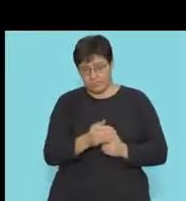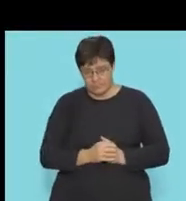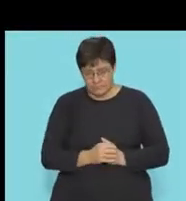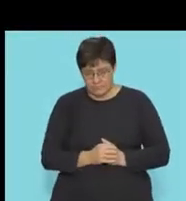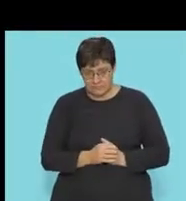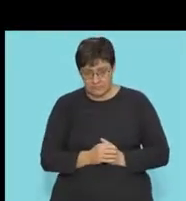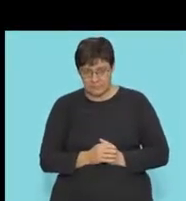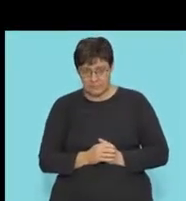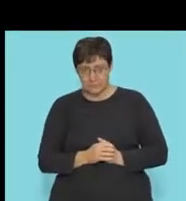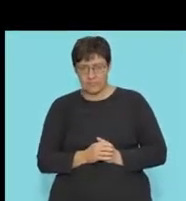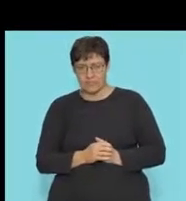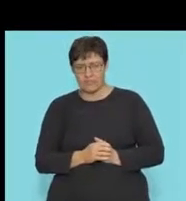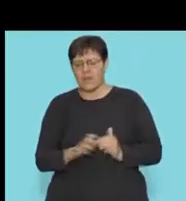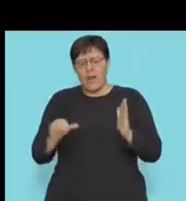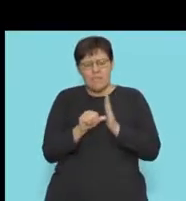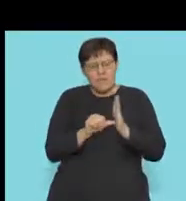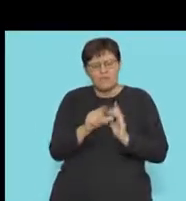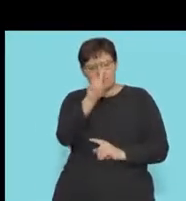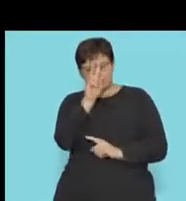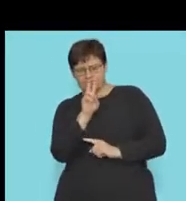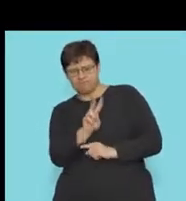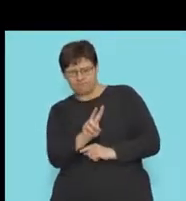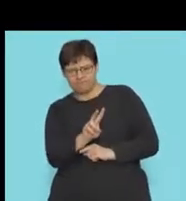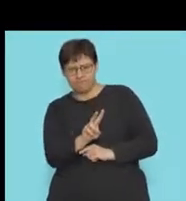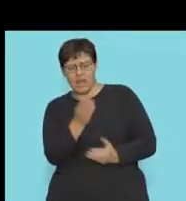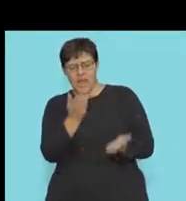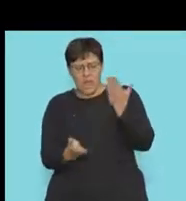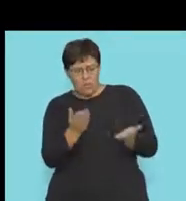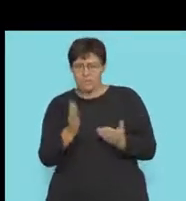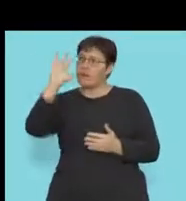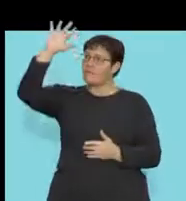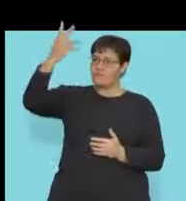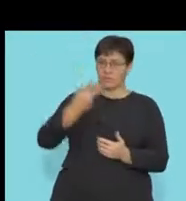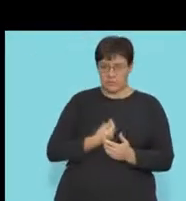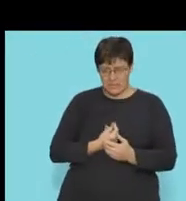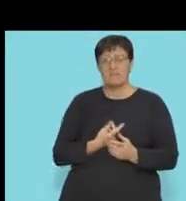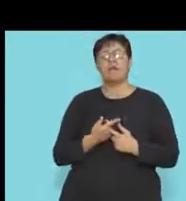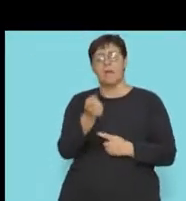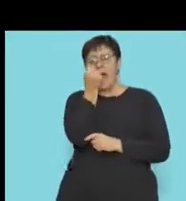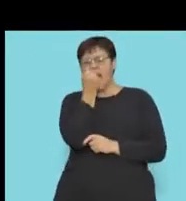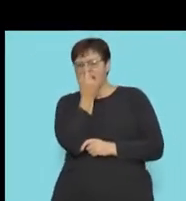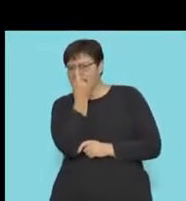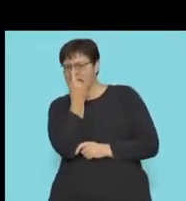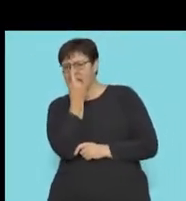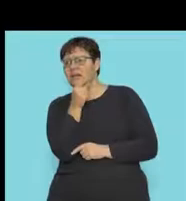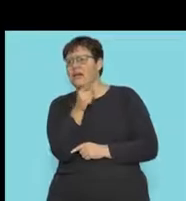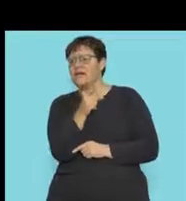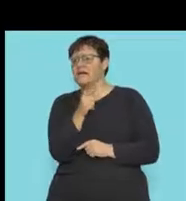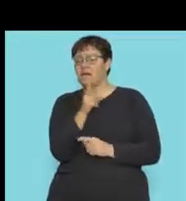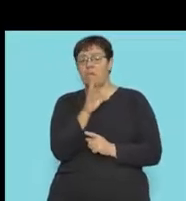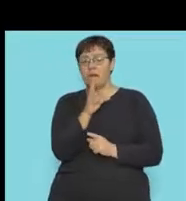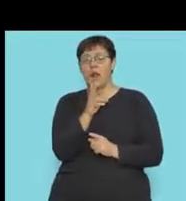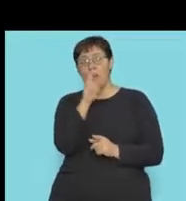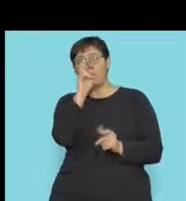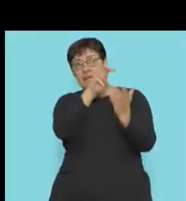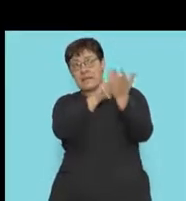As I mentioned, it's important that we recognize that the equation of photosynthesis helps us in understanding what are the inputs or